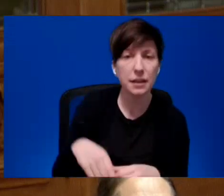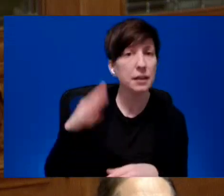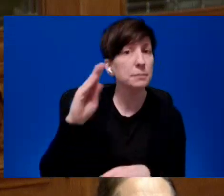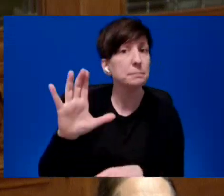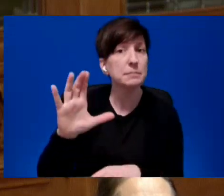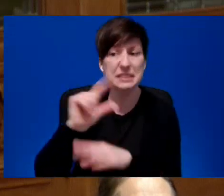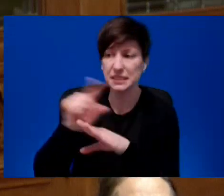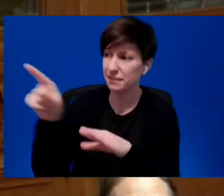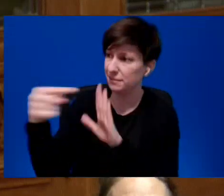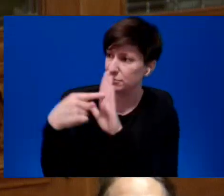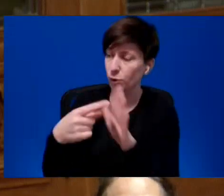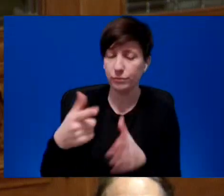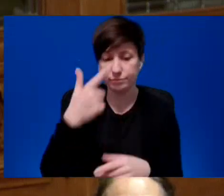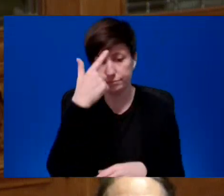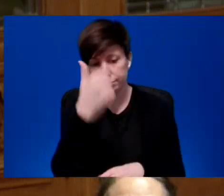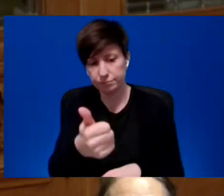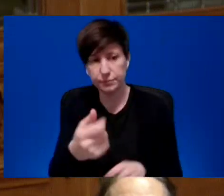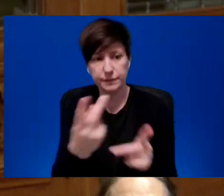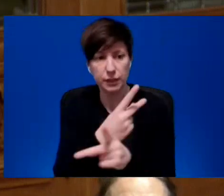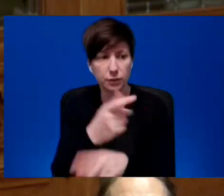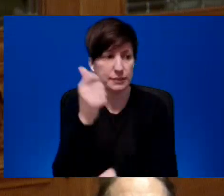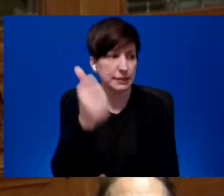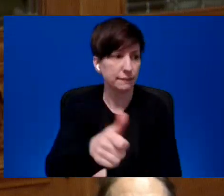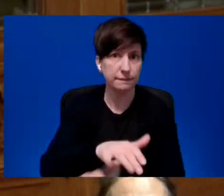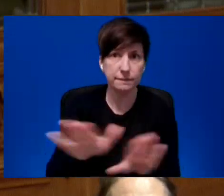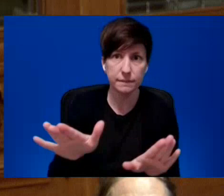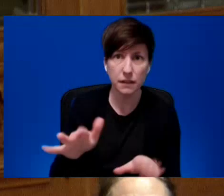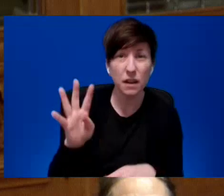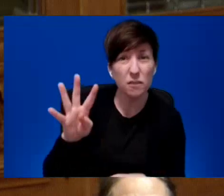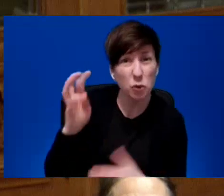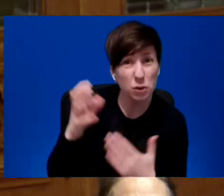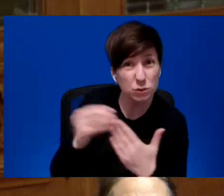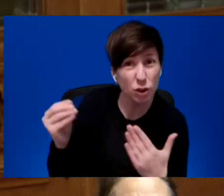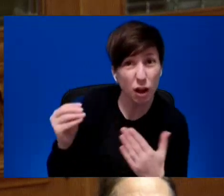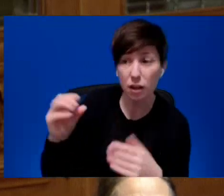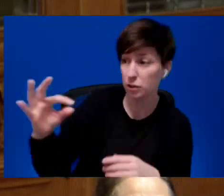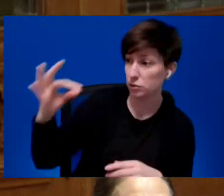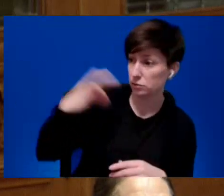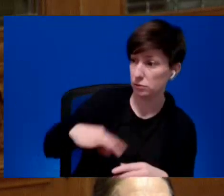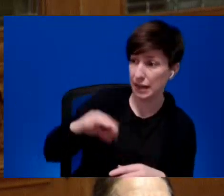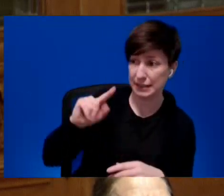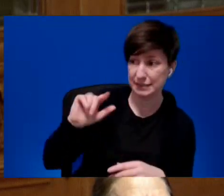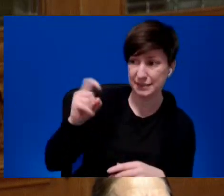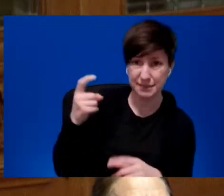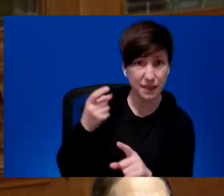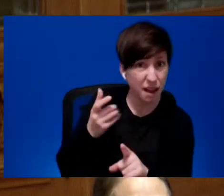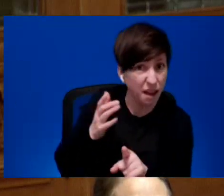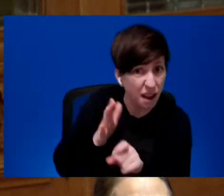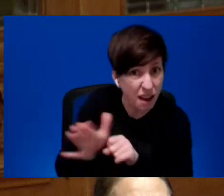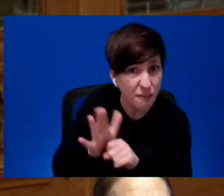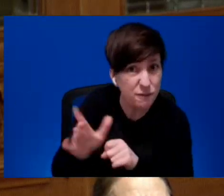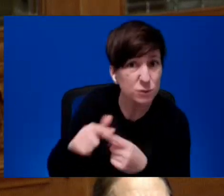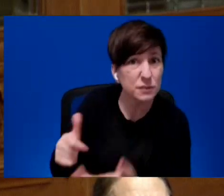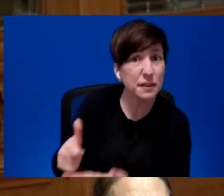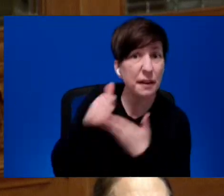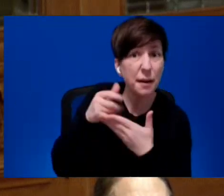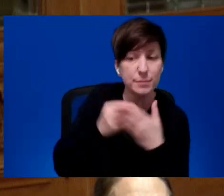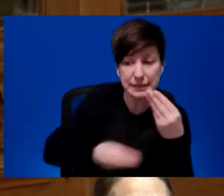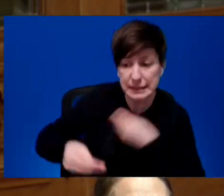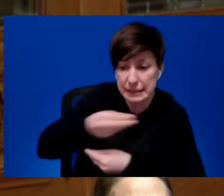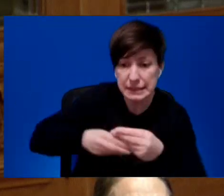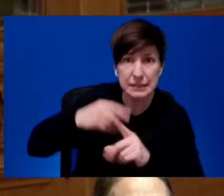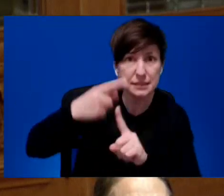a $400 tax credit does not address the dire situation that renters face in BC. Rents are